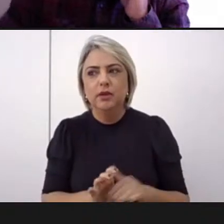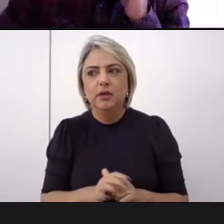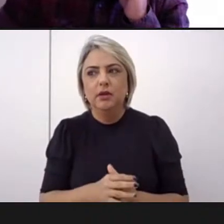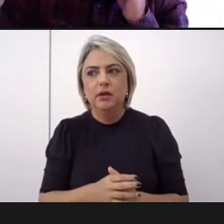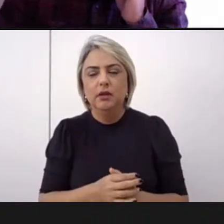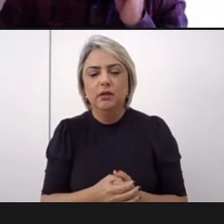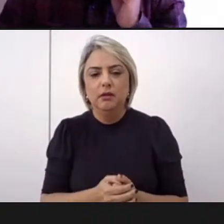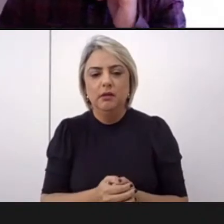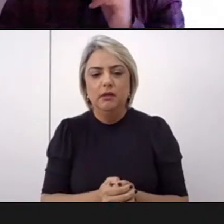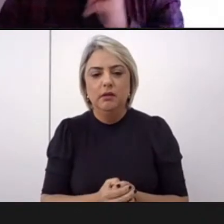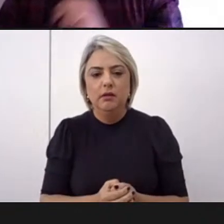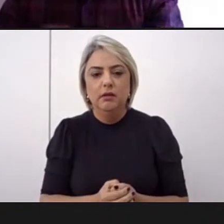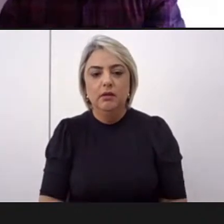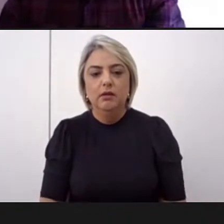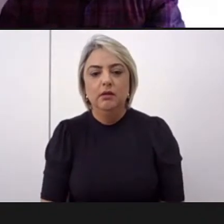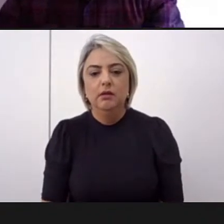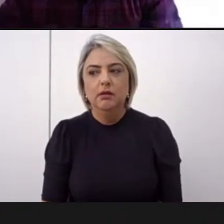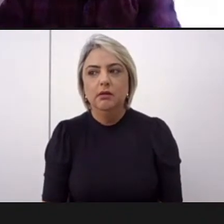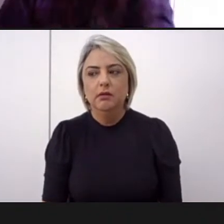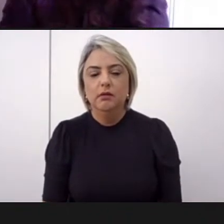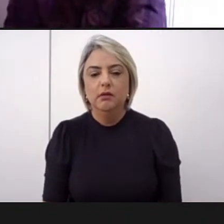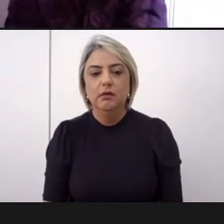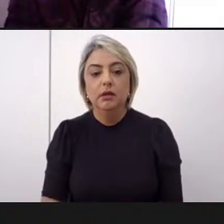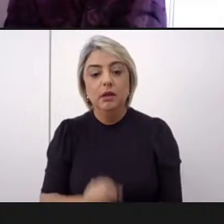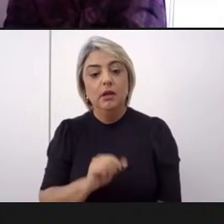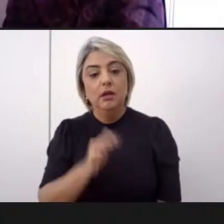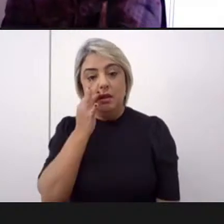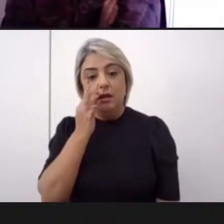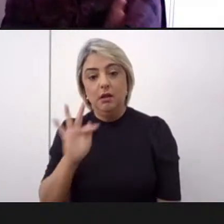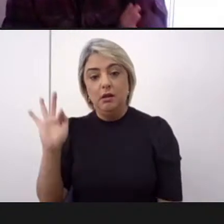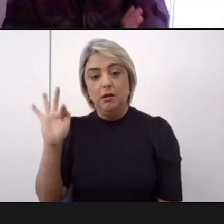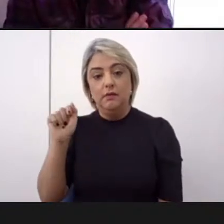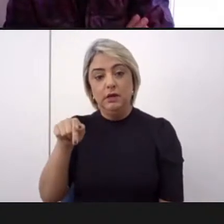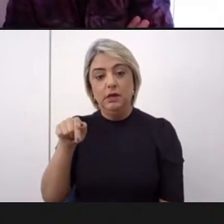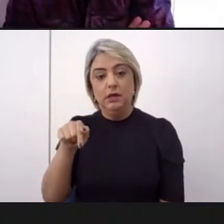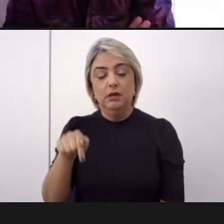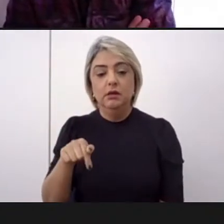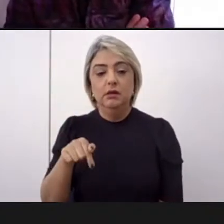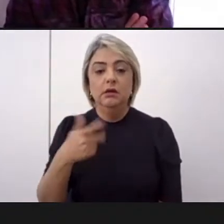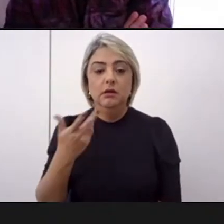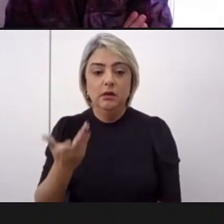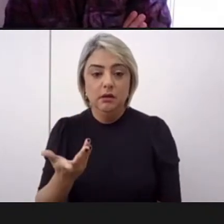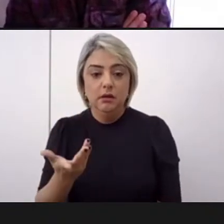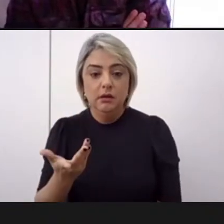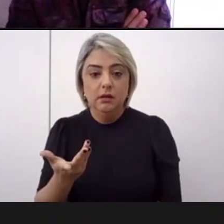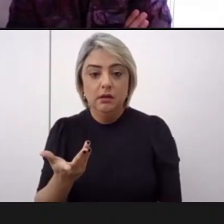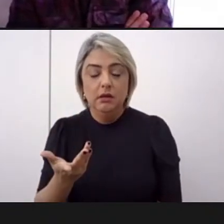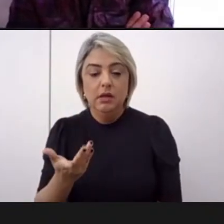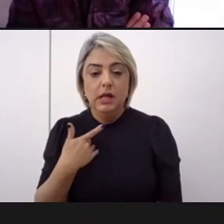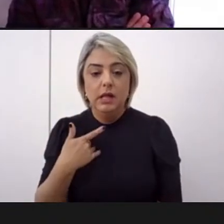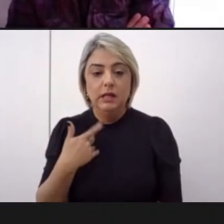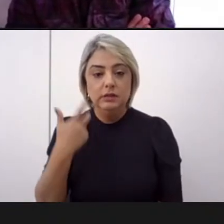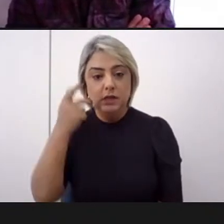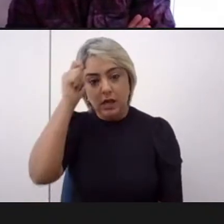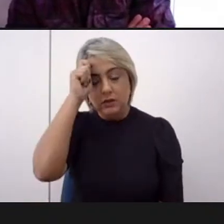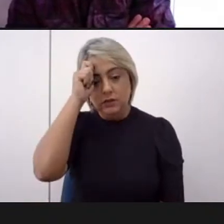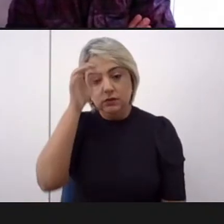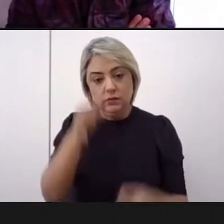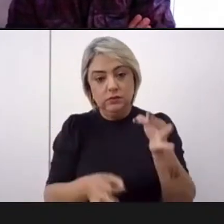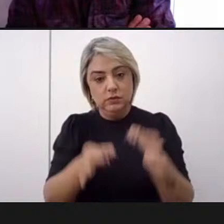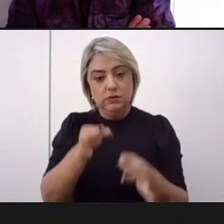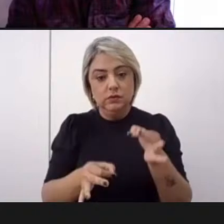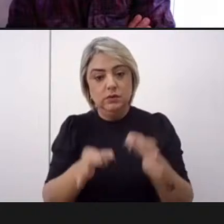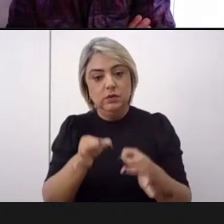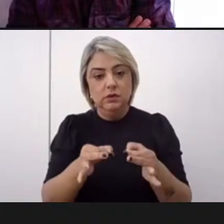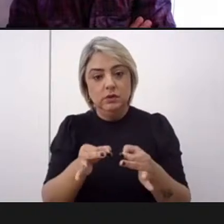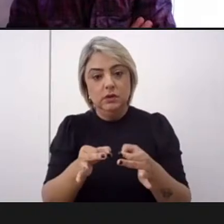I would say in France, the legitimacy of judicial actors is not high. I think it's the same thing